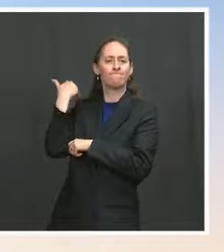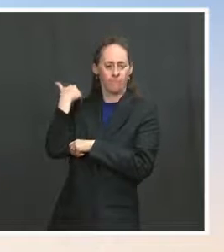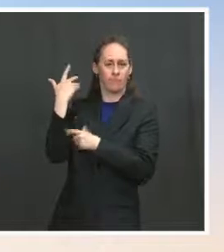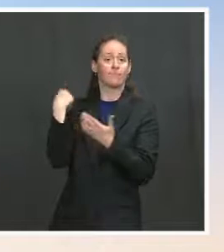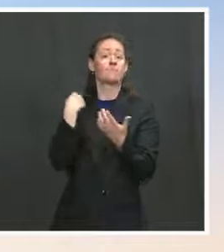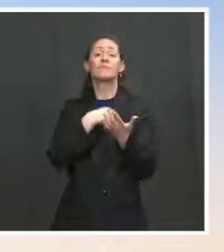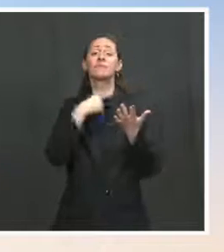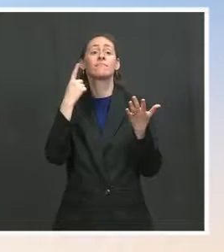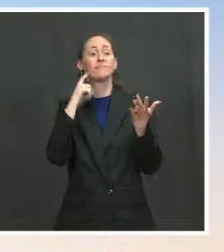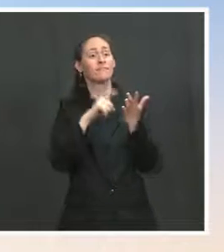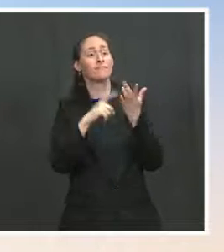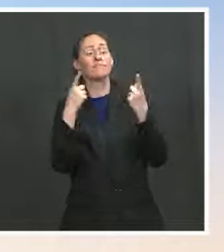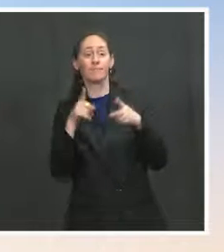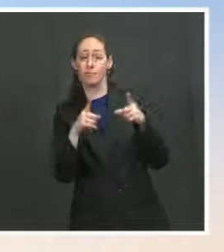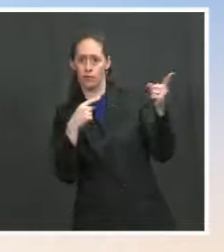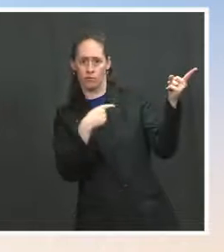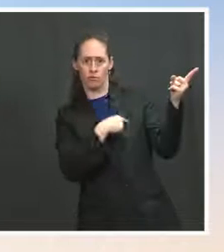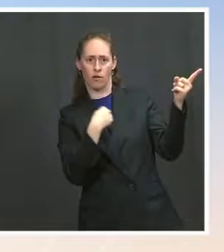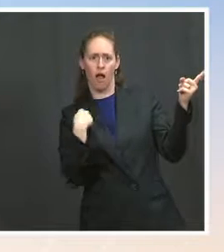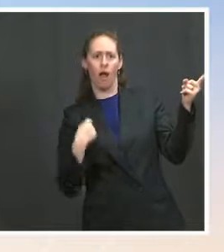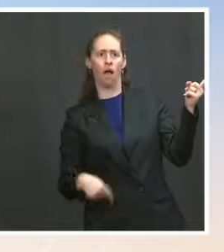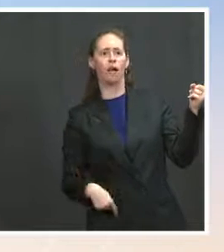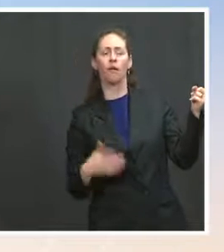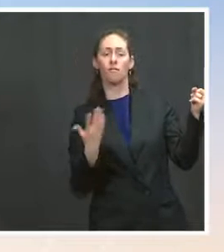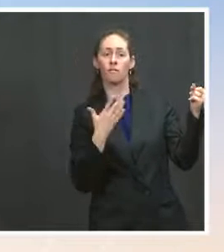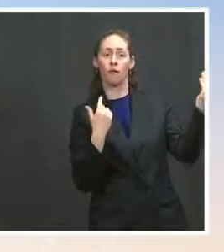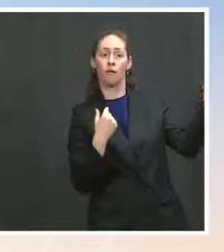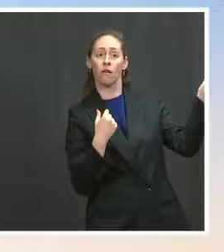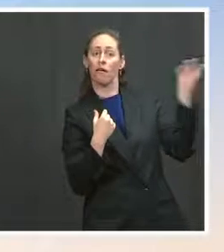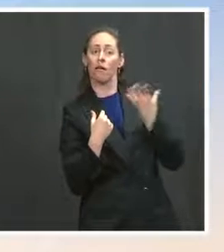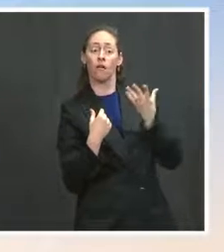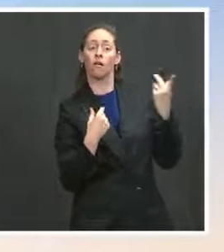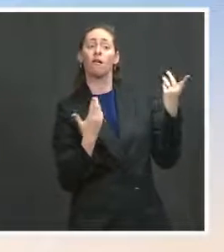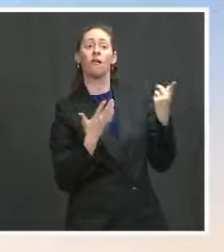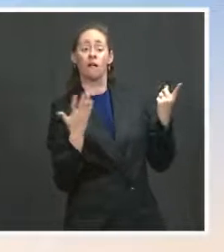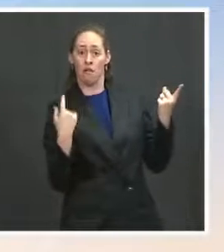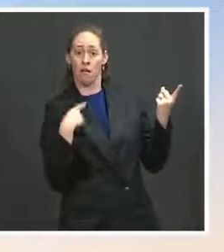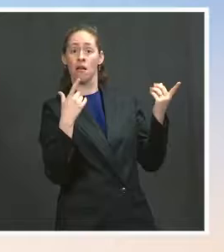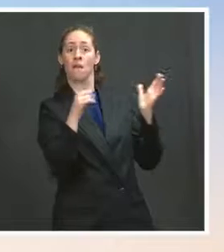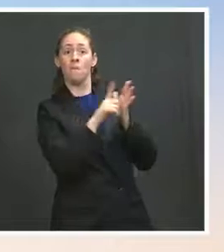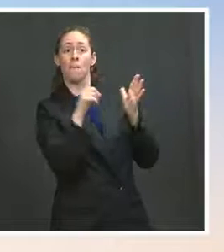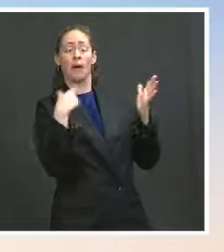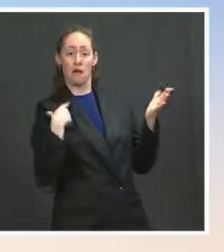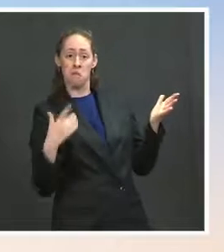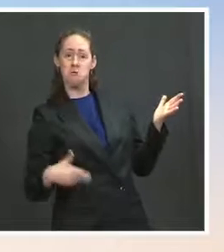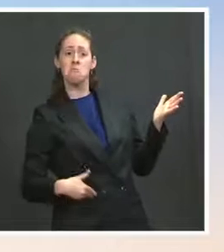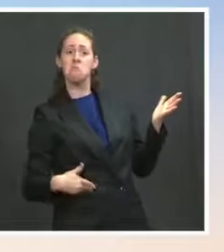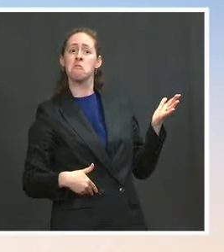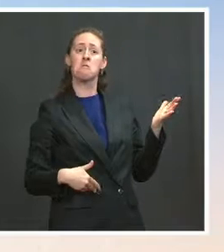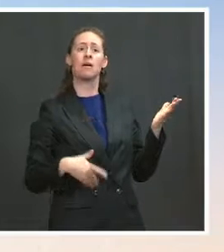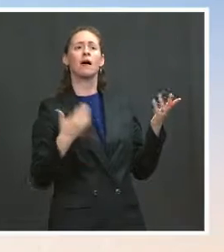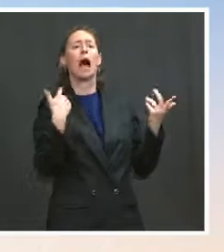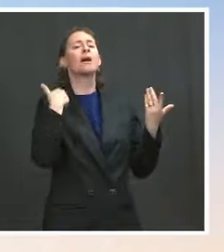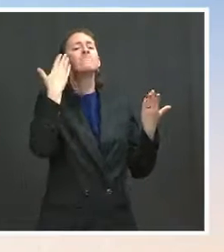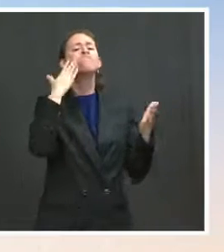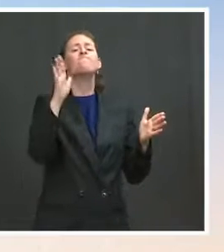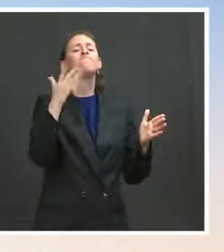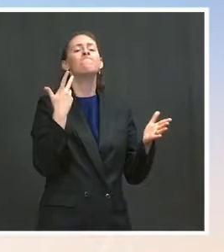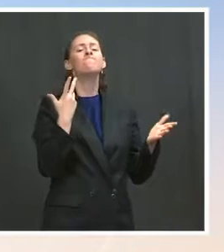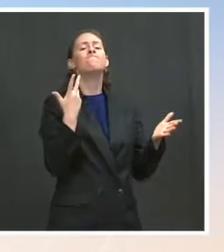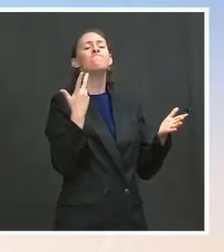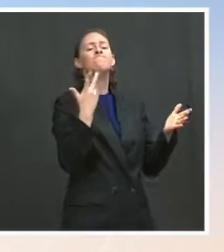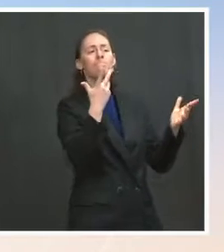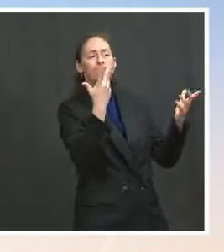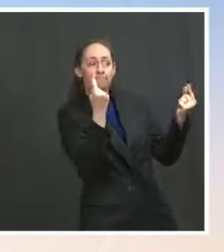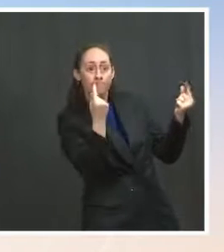conveying that that was not their inclination. So I can't assess what the impacts are. I can tell you what our position is and what we've been